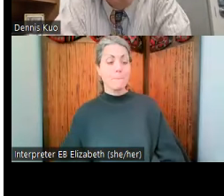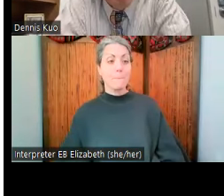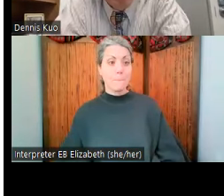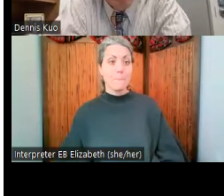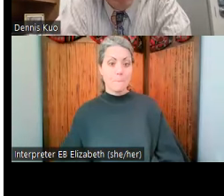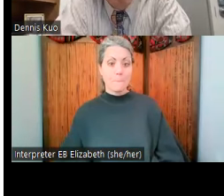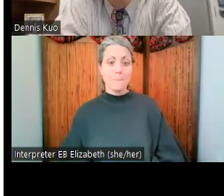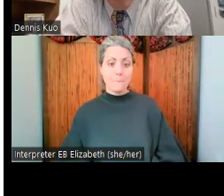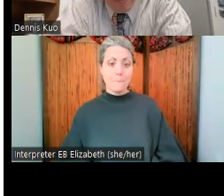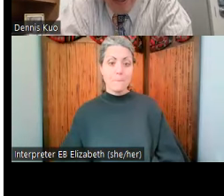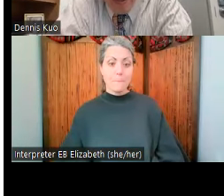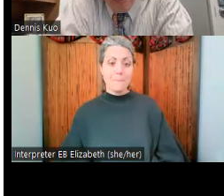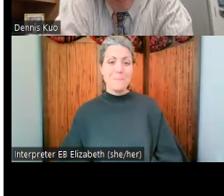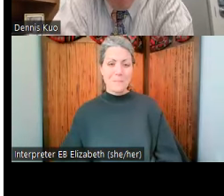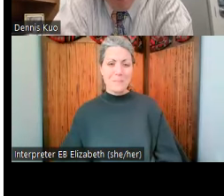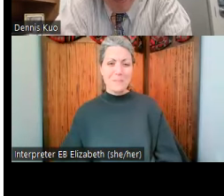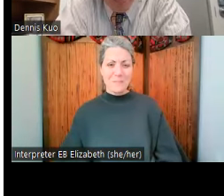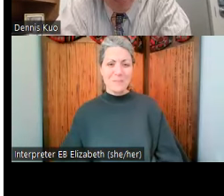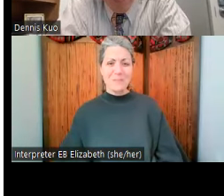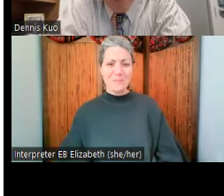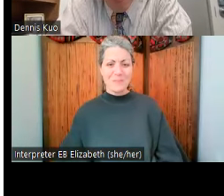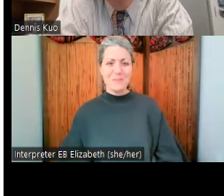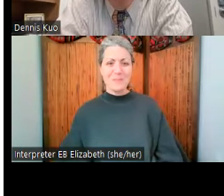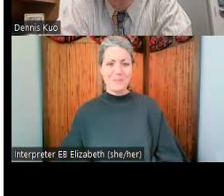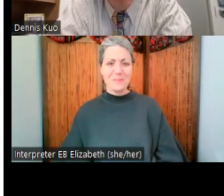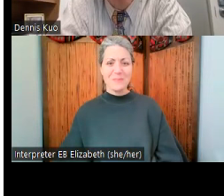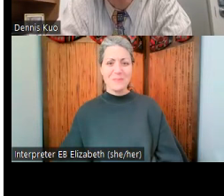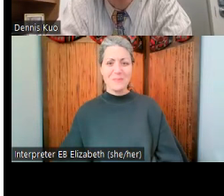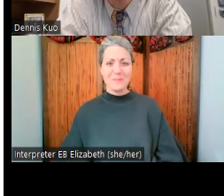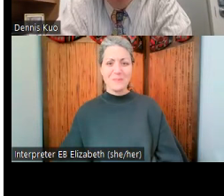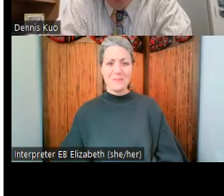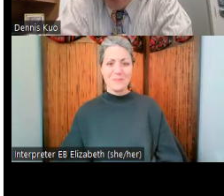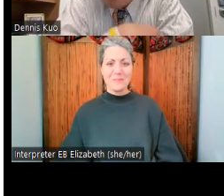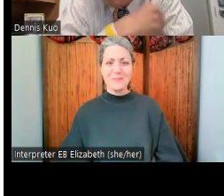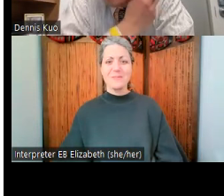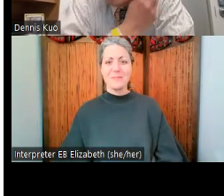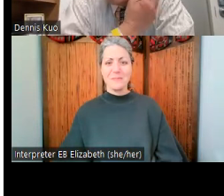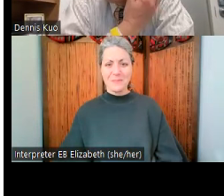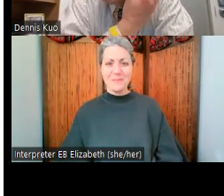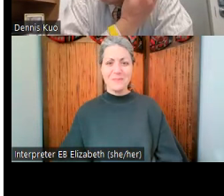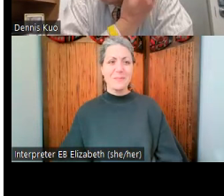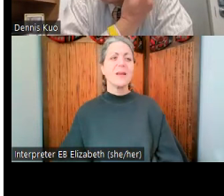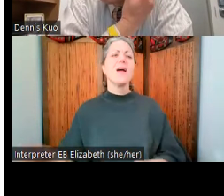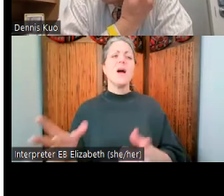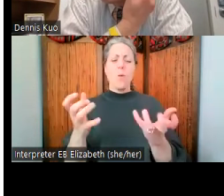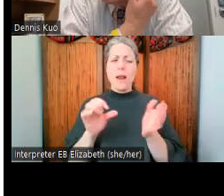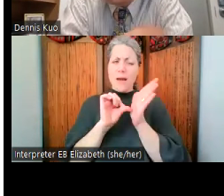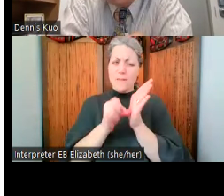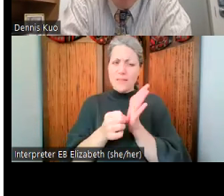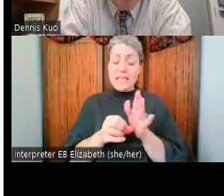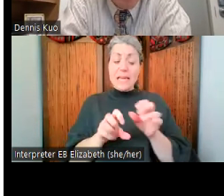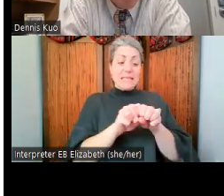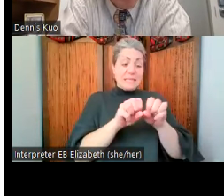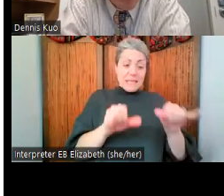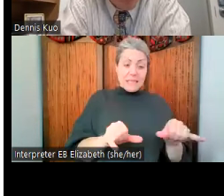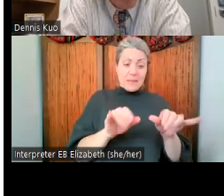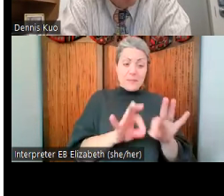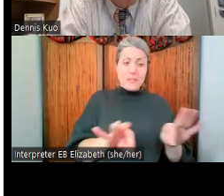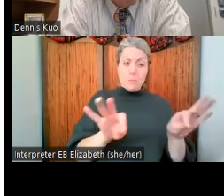But I want to also emphasize that a system is not just a component, it's also the journey. And what I mean by the journey is that